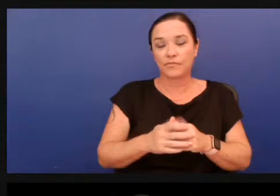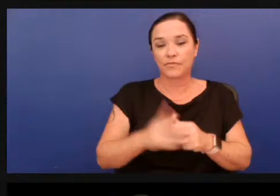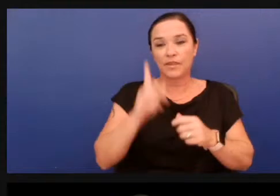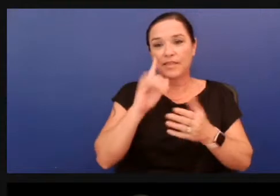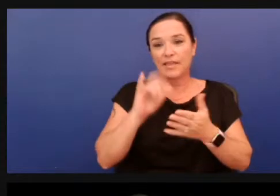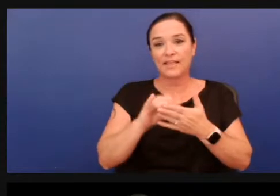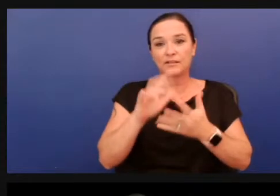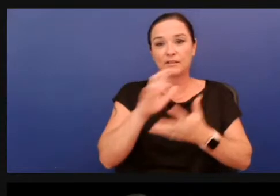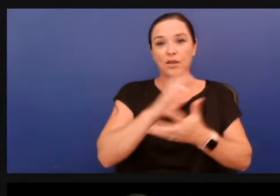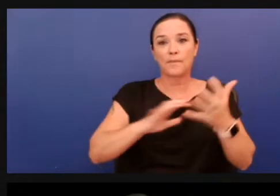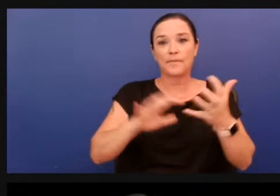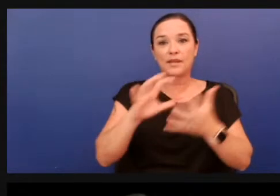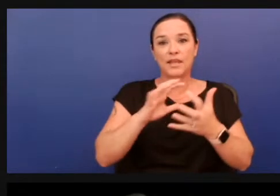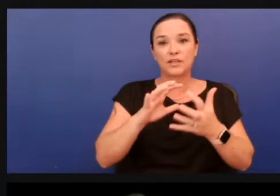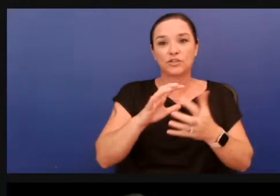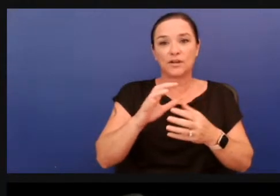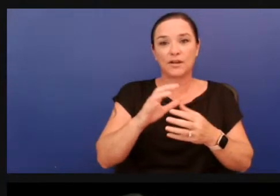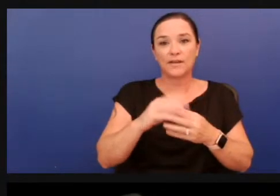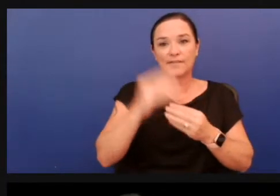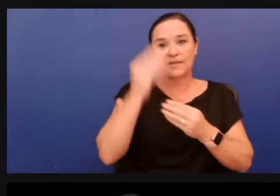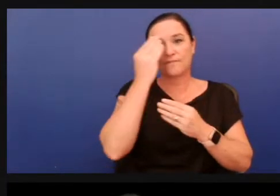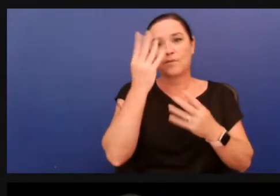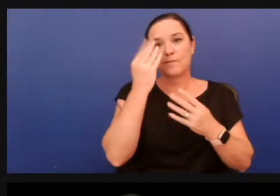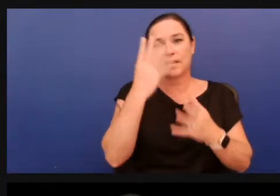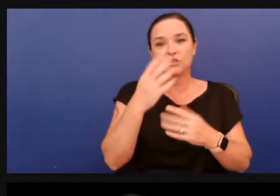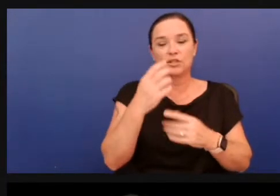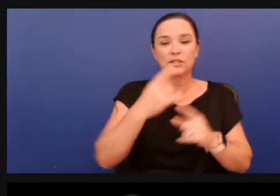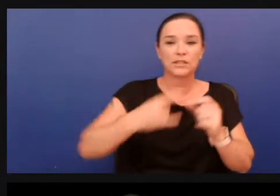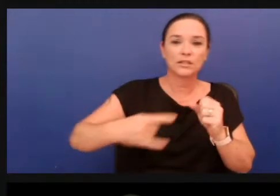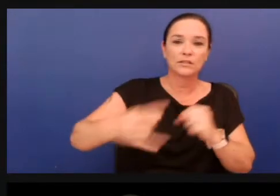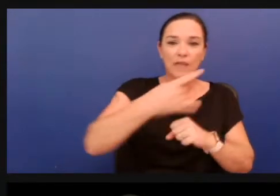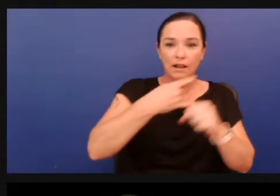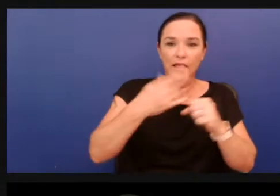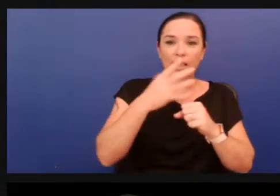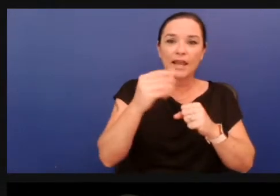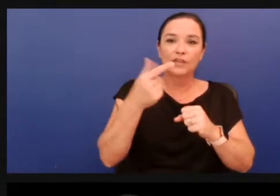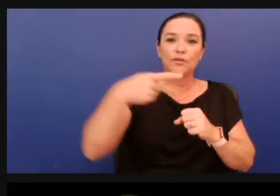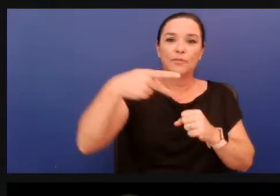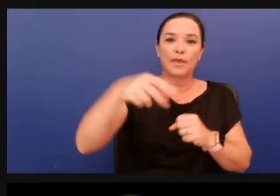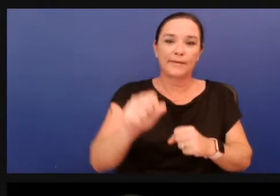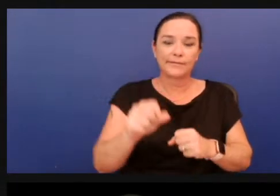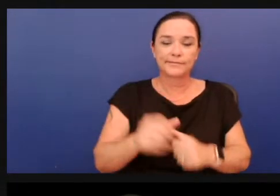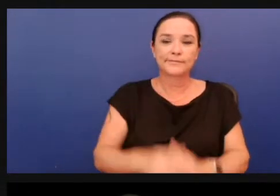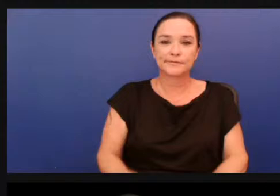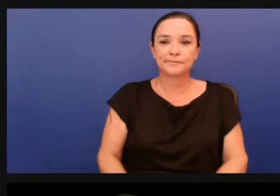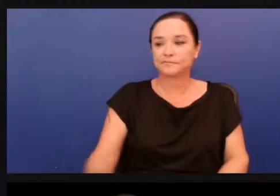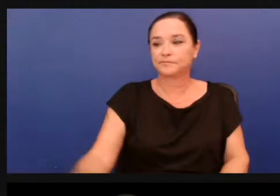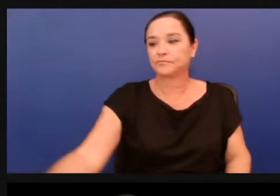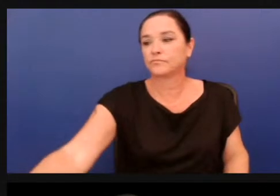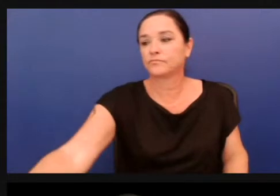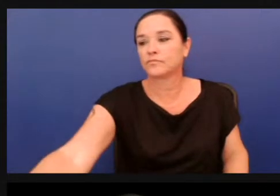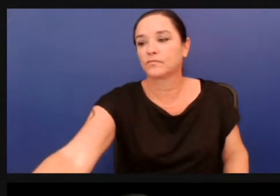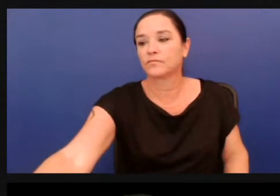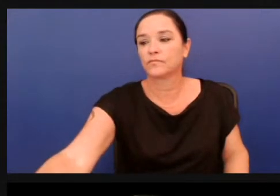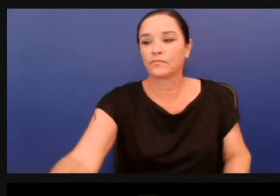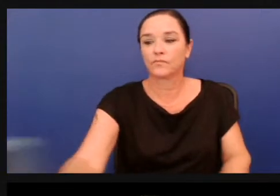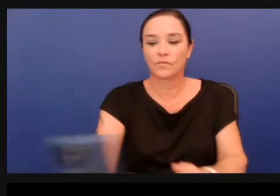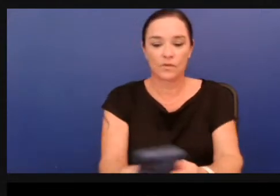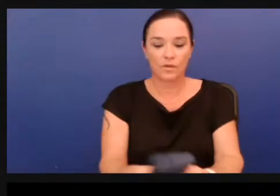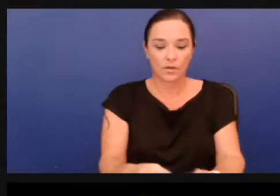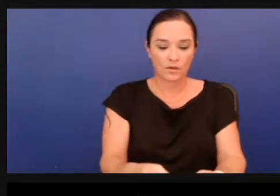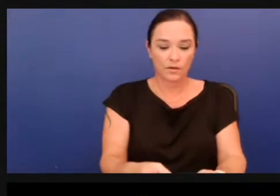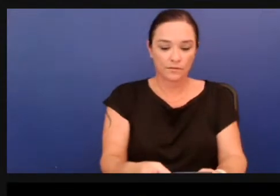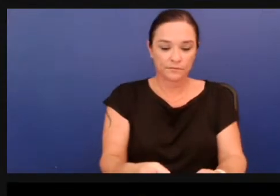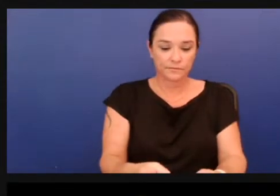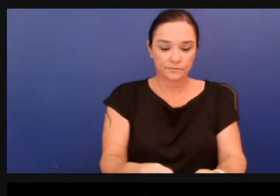of data streams, satellite and GPS on the ground there. And at this point, I'll jump over to our